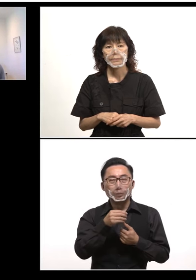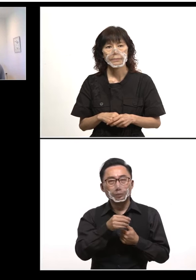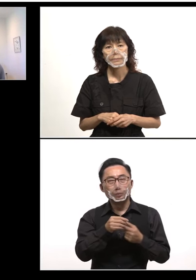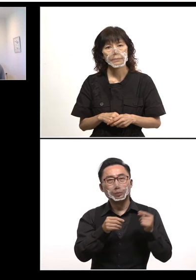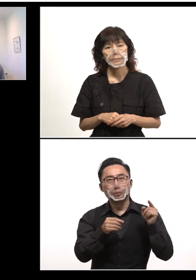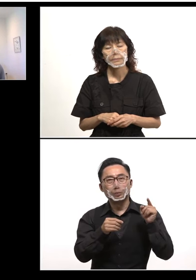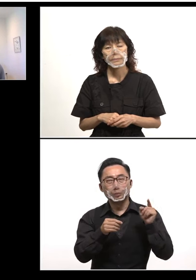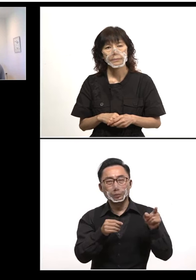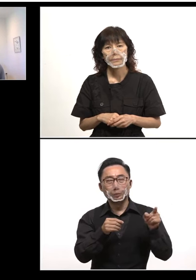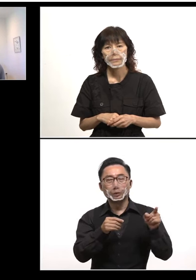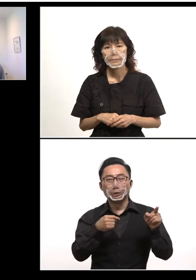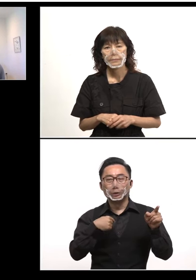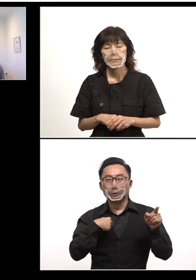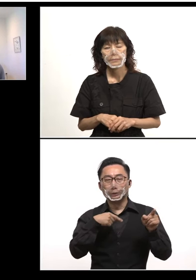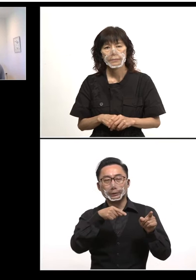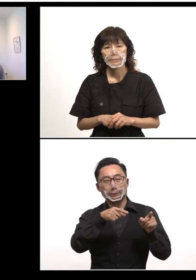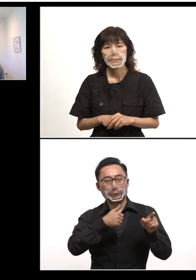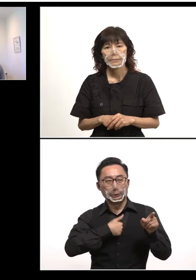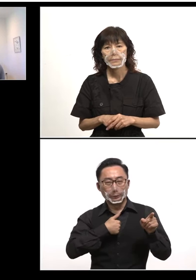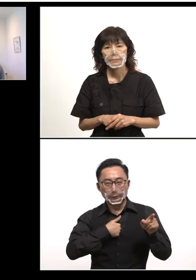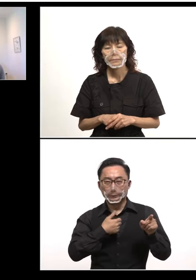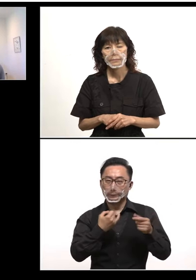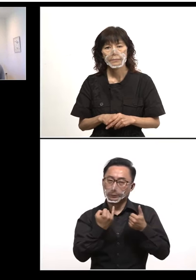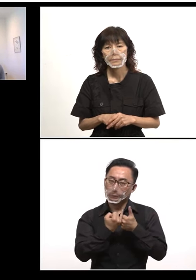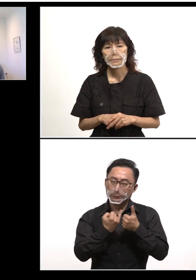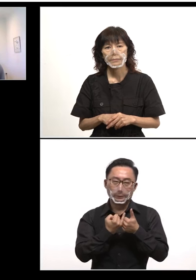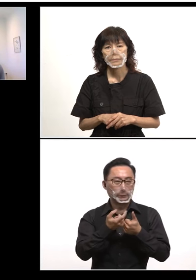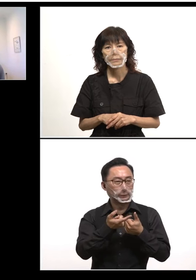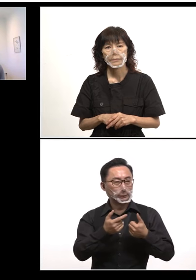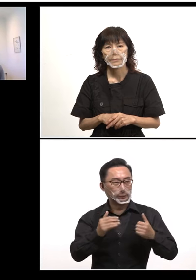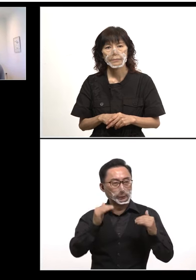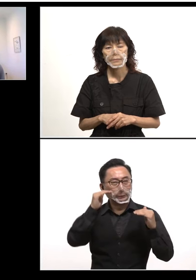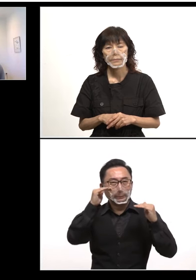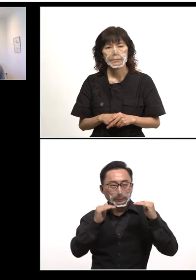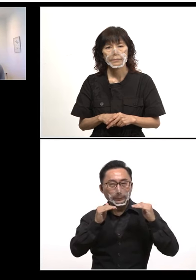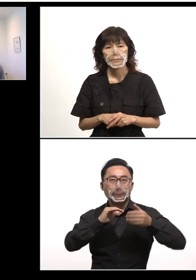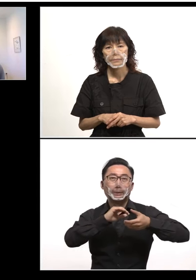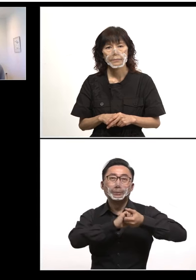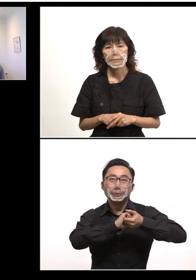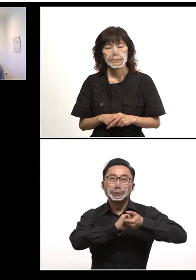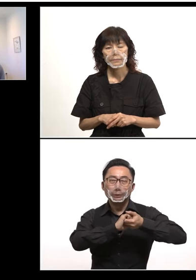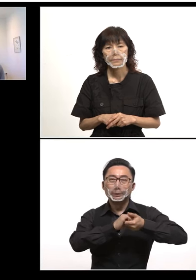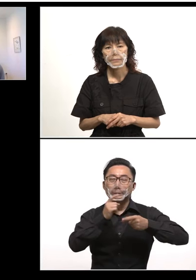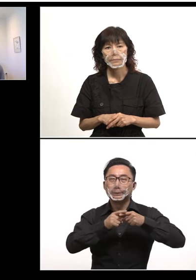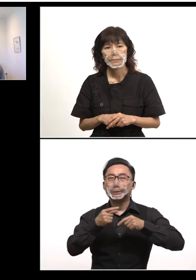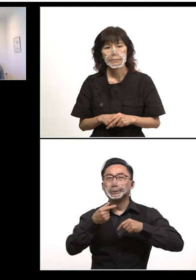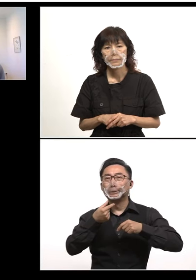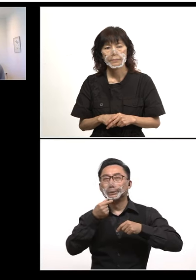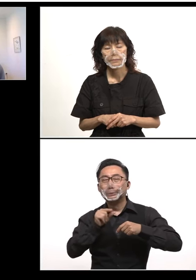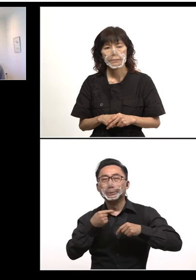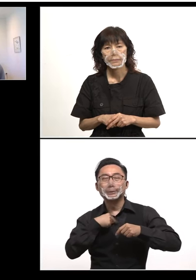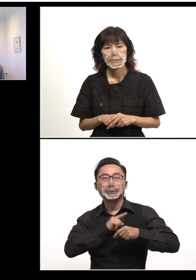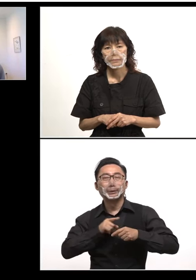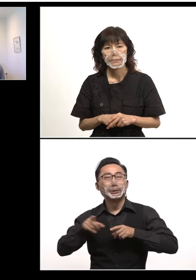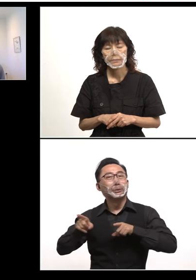George said earlier, you know, we use this term director, but it's always co-creator, and it starts as co-creator. And actually,